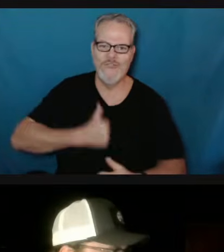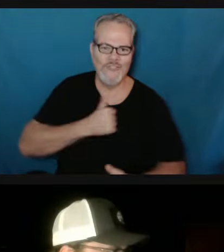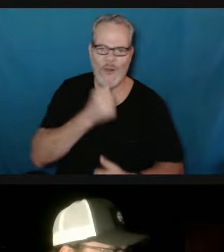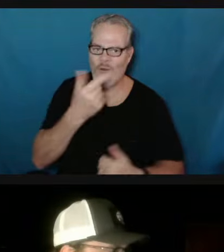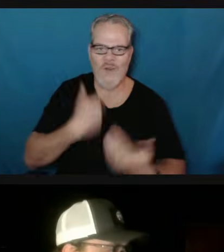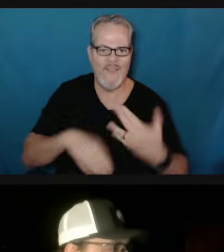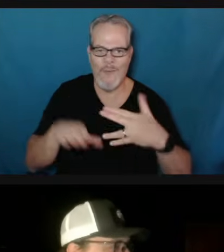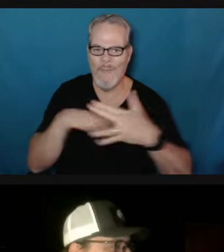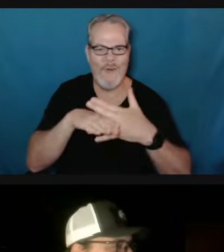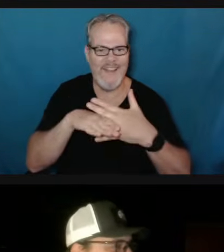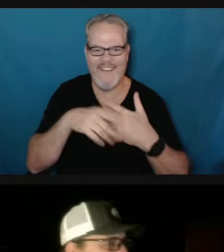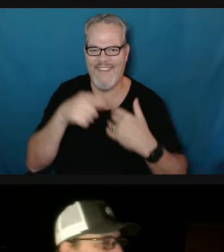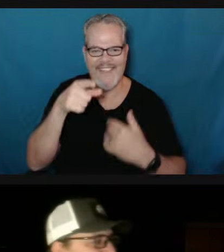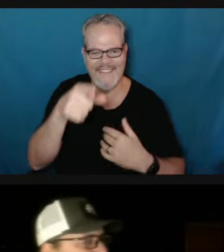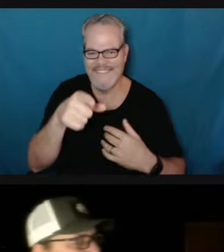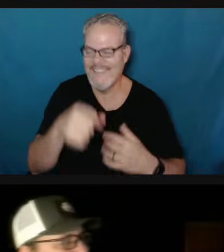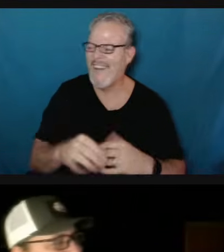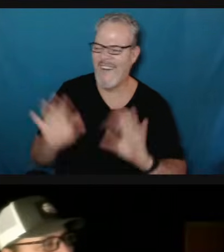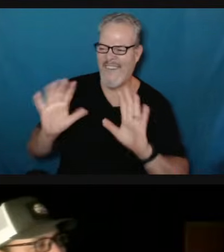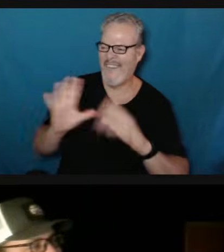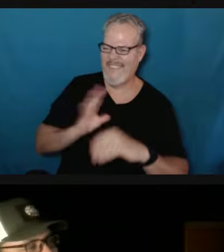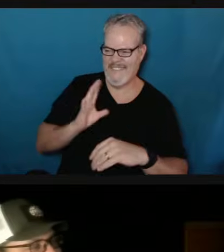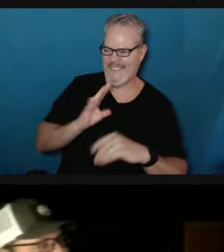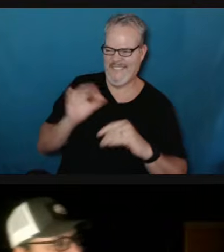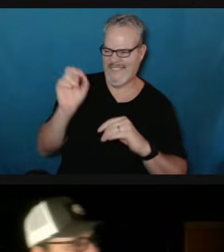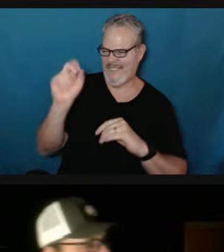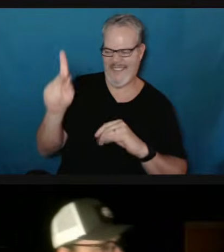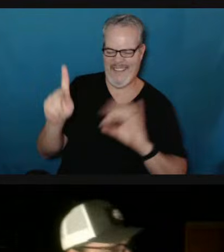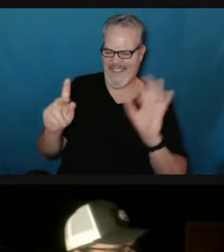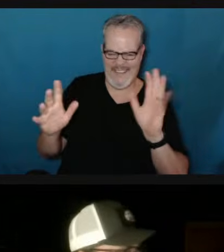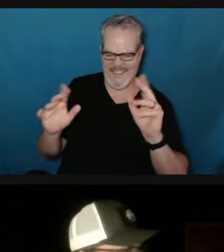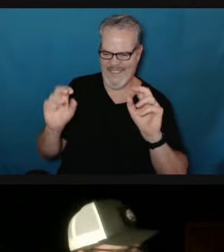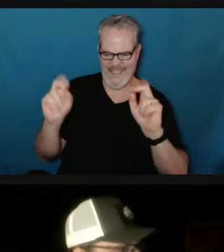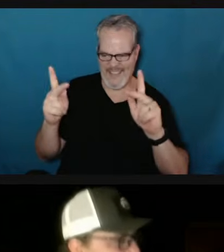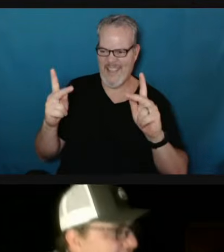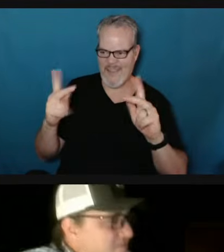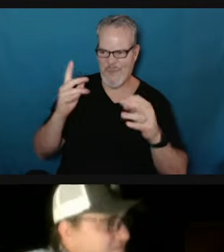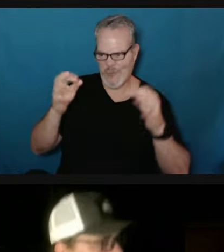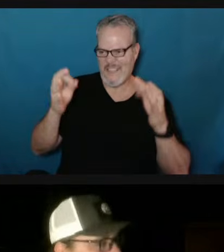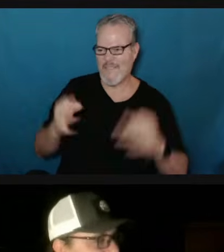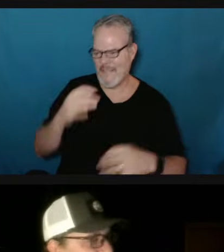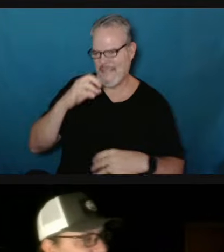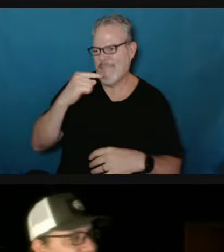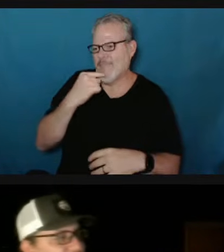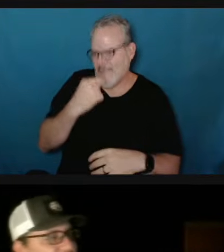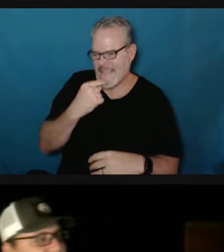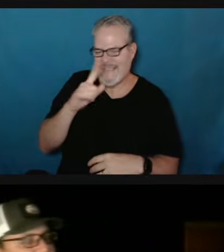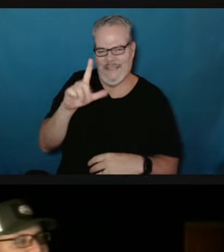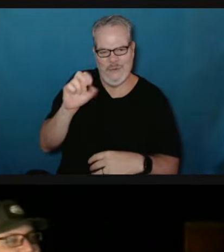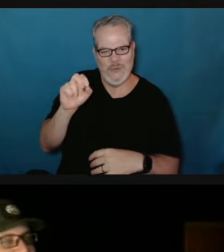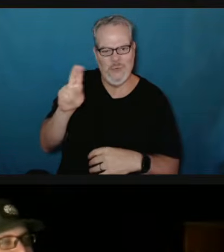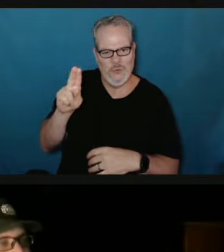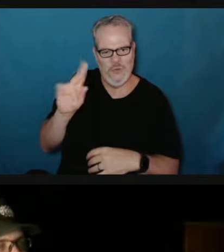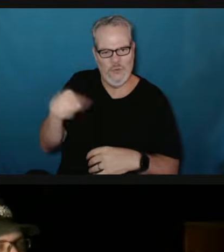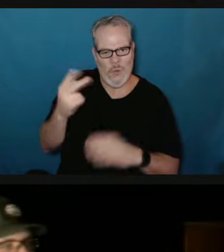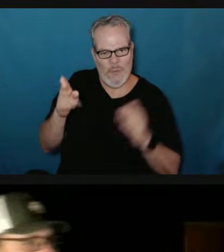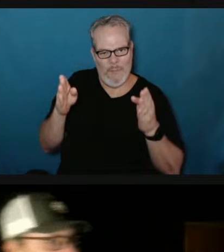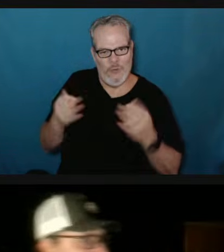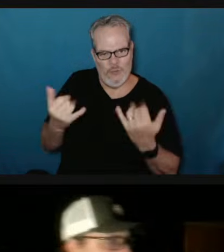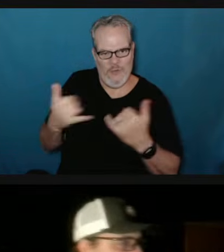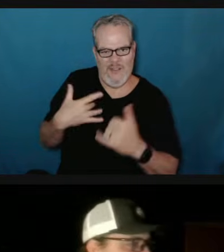on this. No, that's all right. I mean, actually, we definitely miss Lou. He's dealing with some personal issues right now.